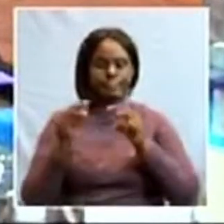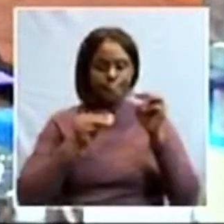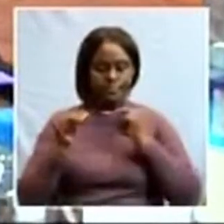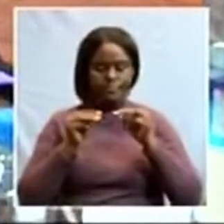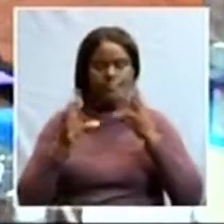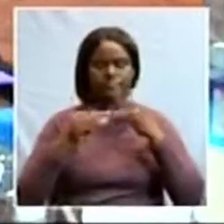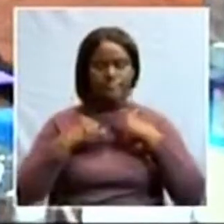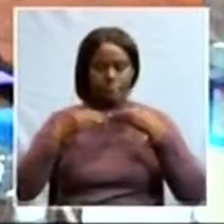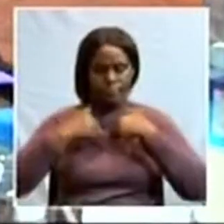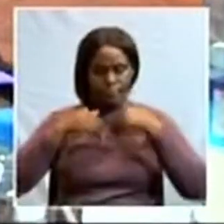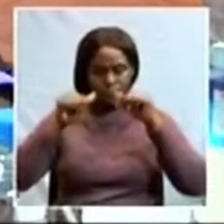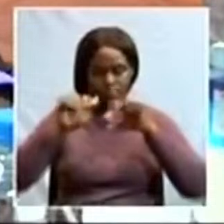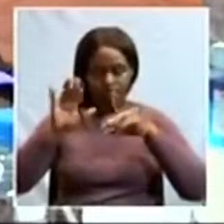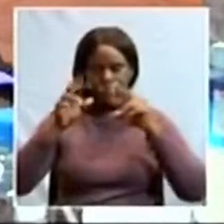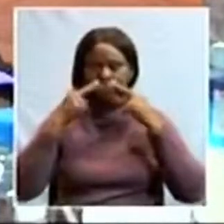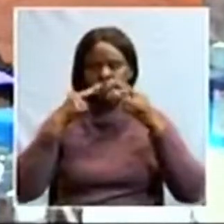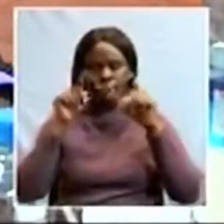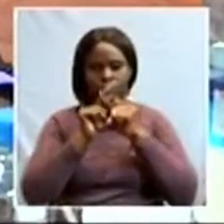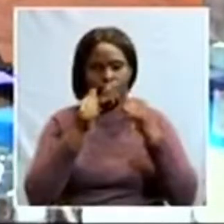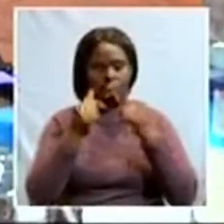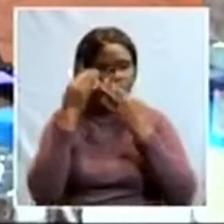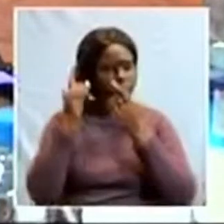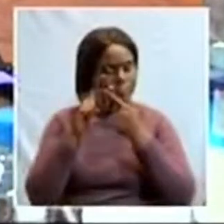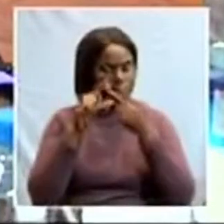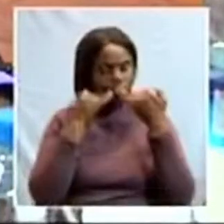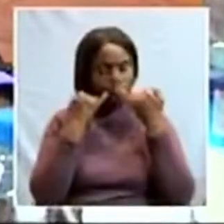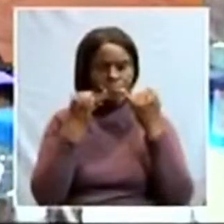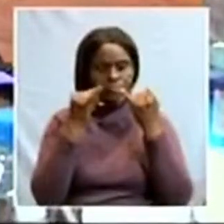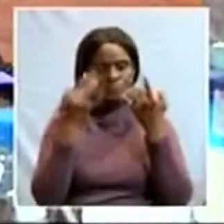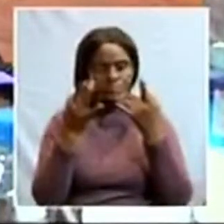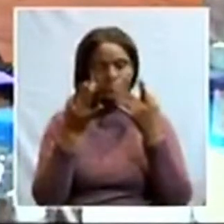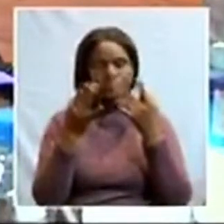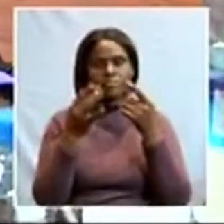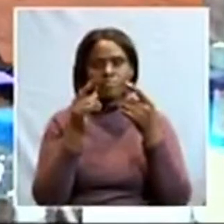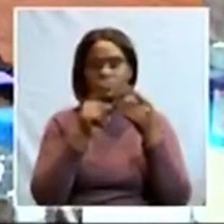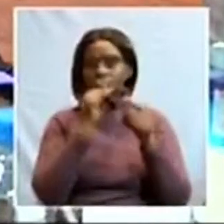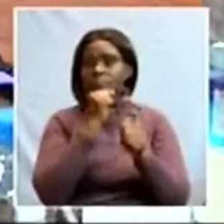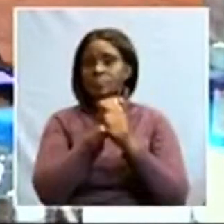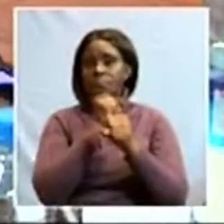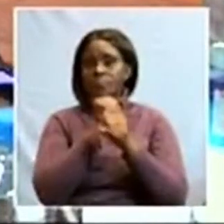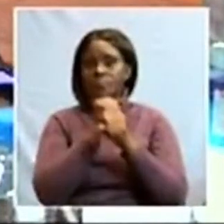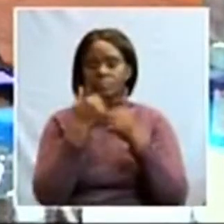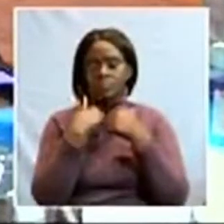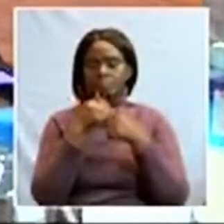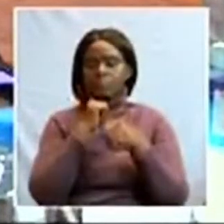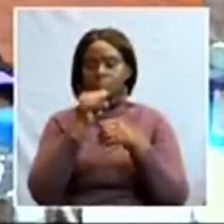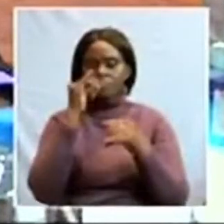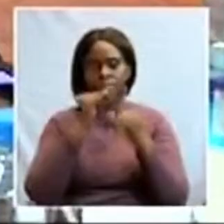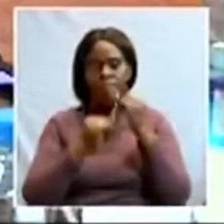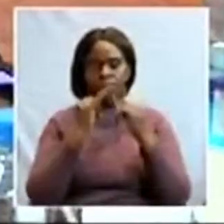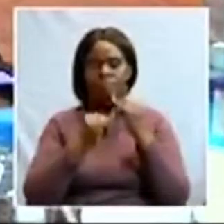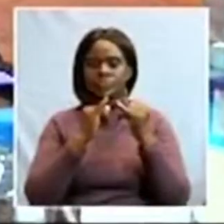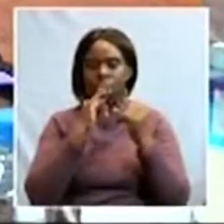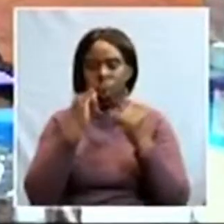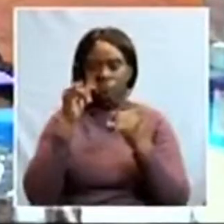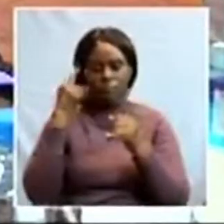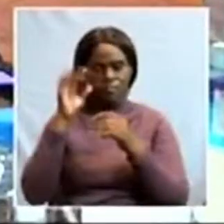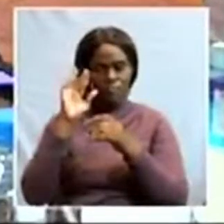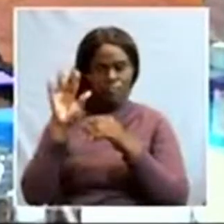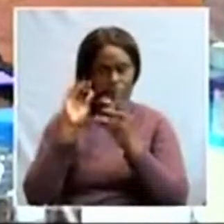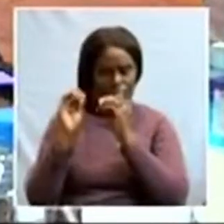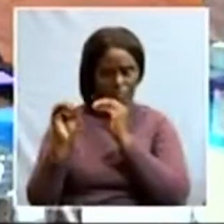Management acknowledges the auditor's findings and wish to state that the works had not been completed for the